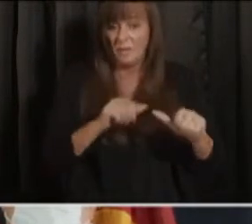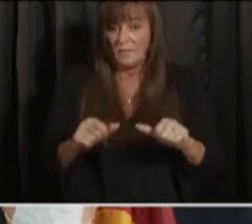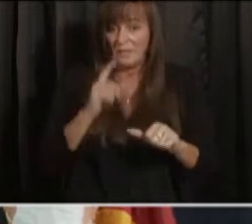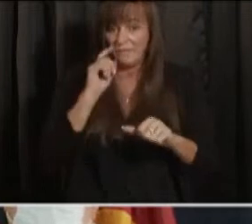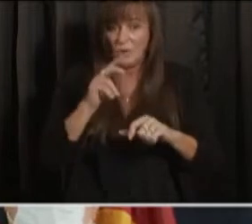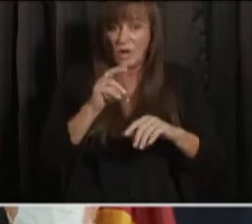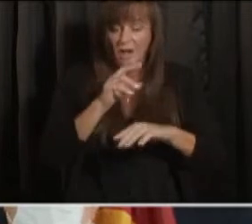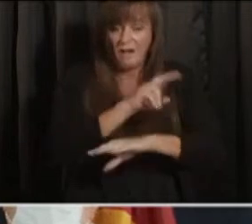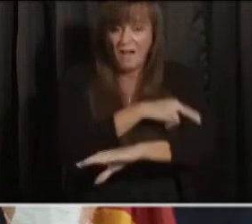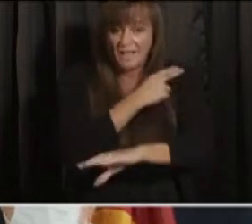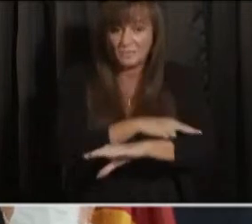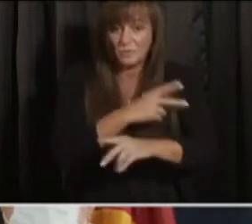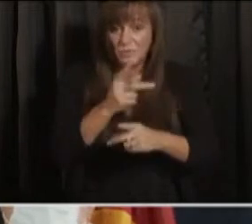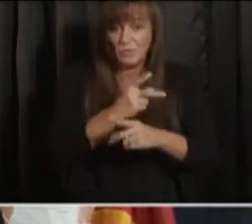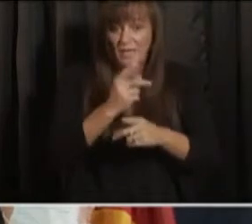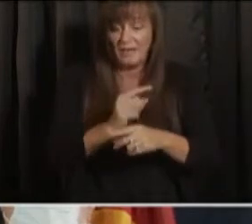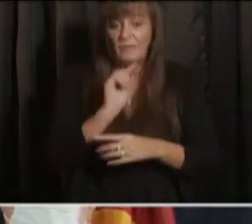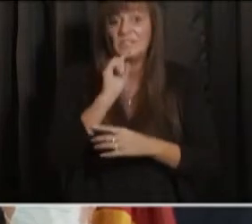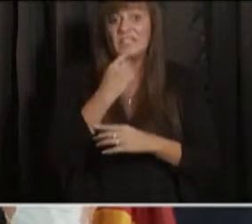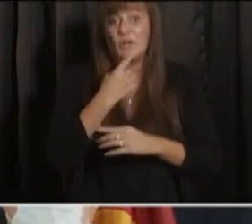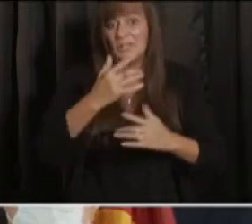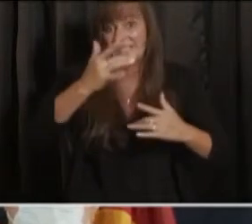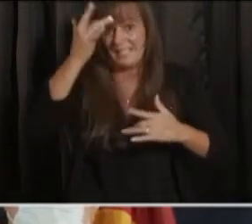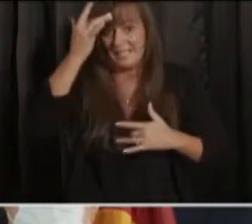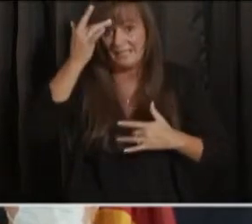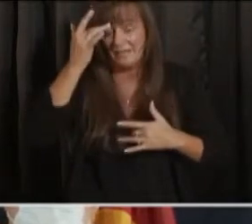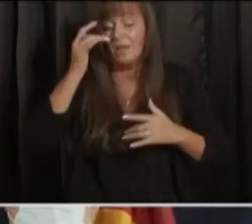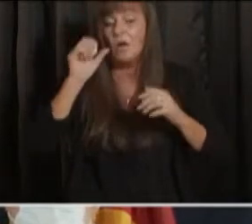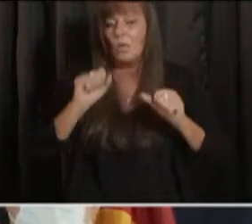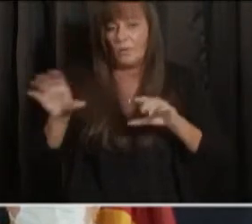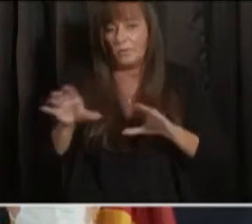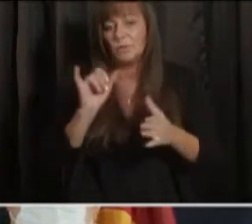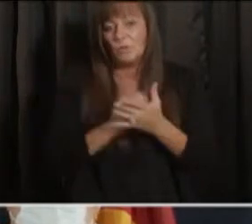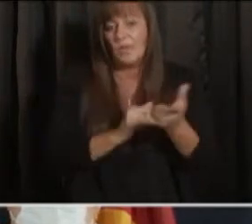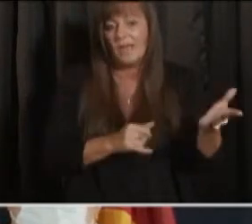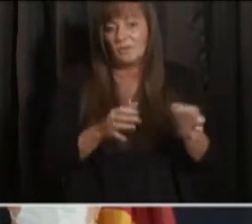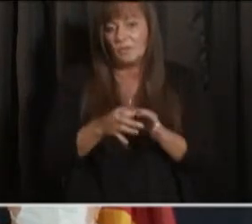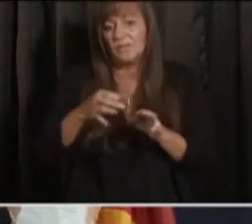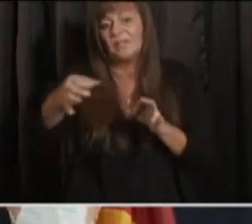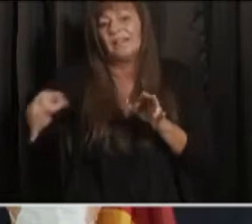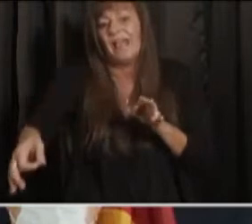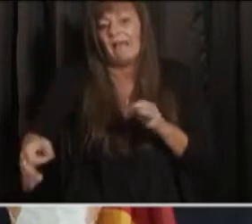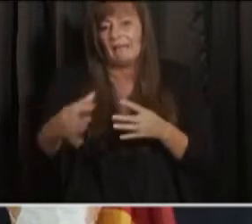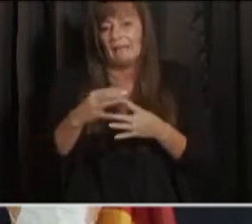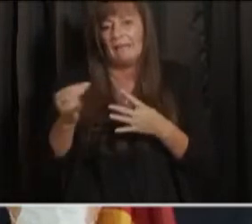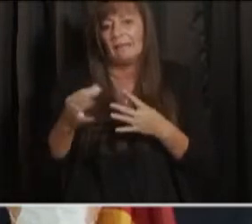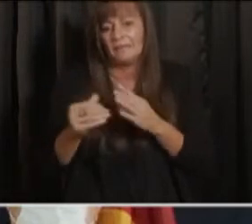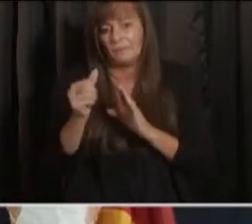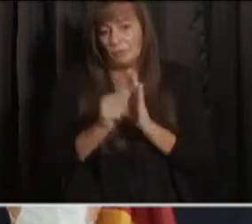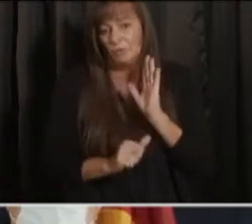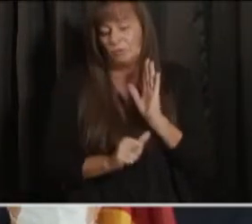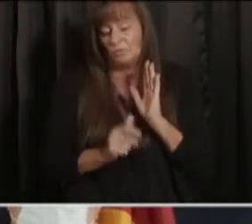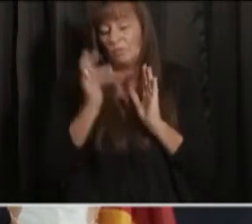need, we won't hesitate to take that action as we did before to delay those elective surgeries.